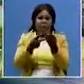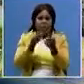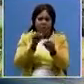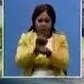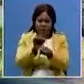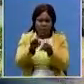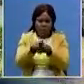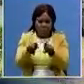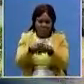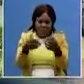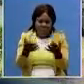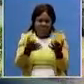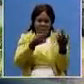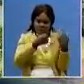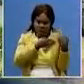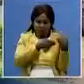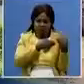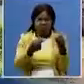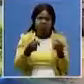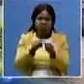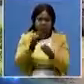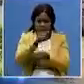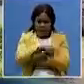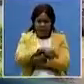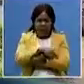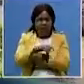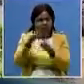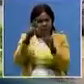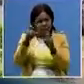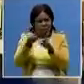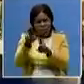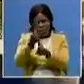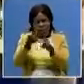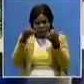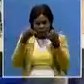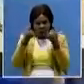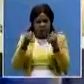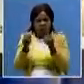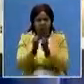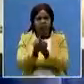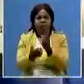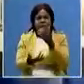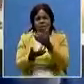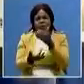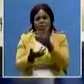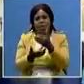be responsible for the day-to-day capturing and use of information, as well as the technical support staff.